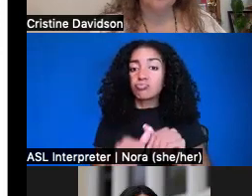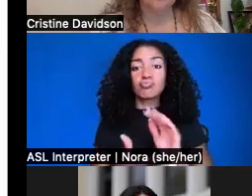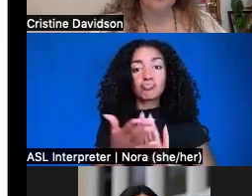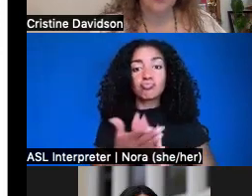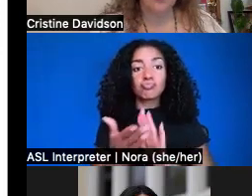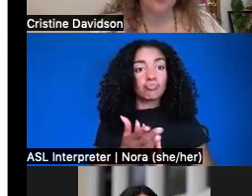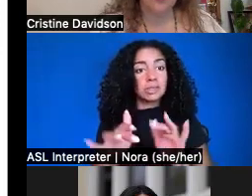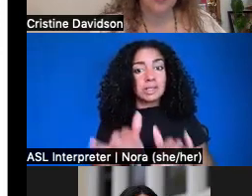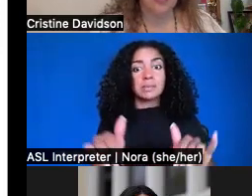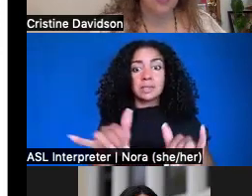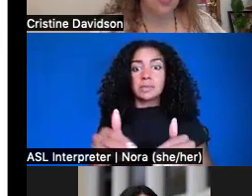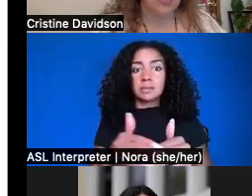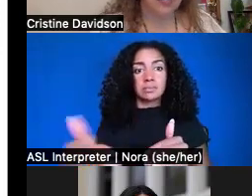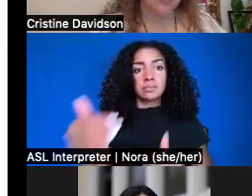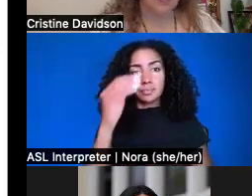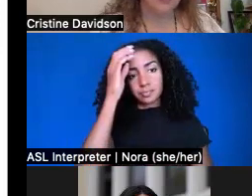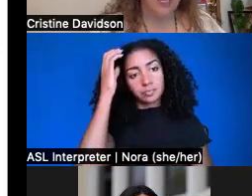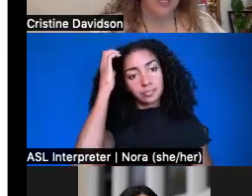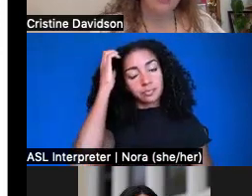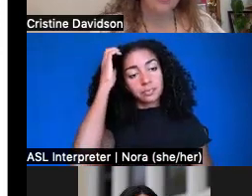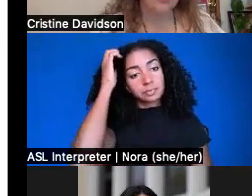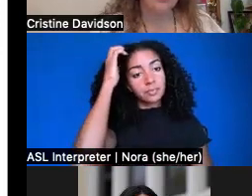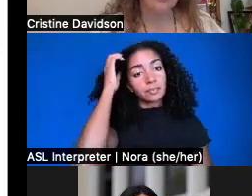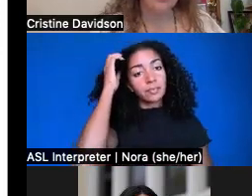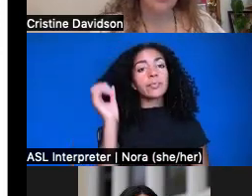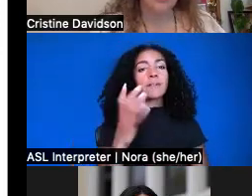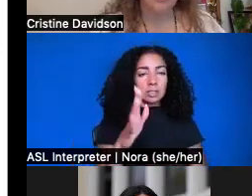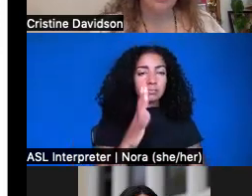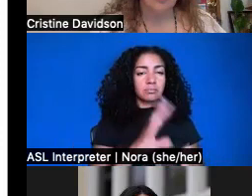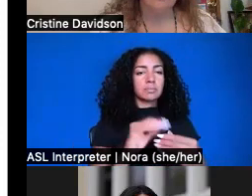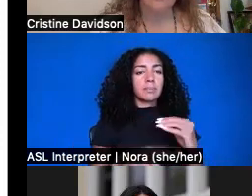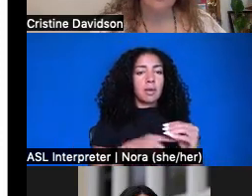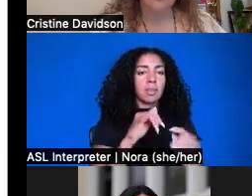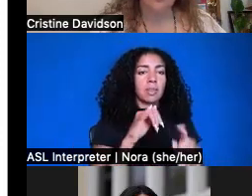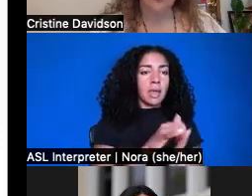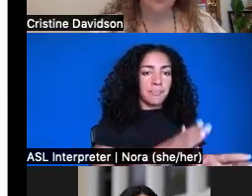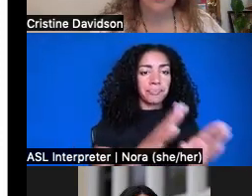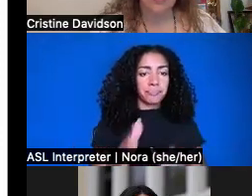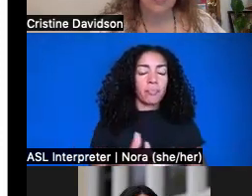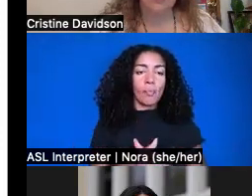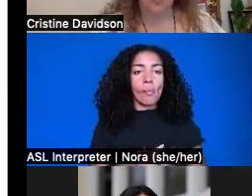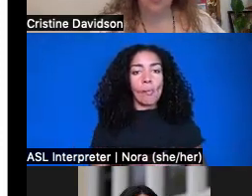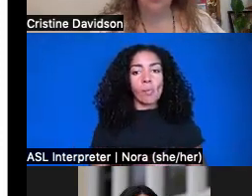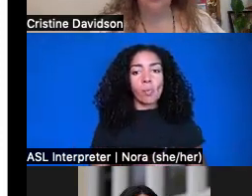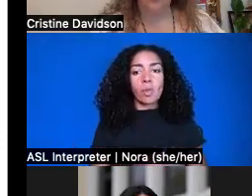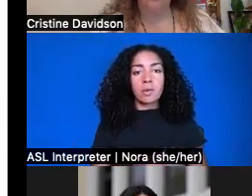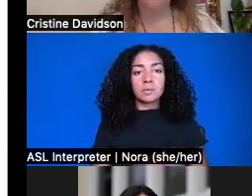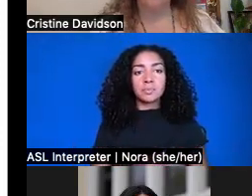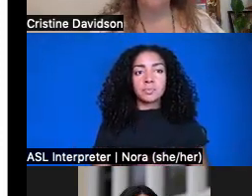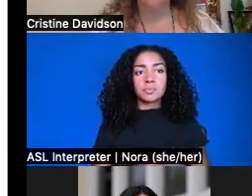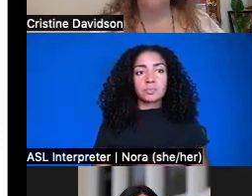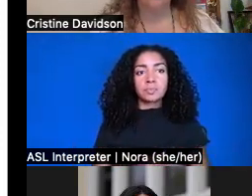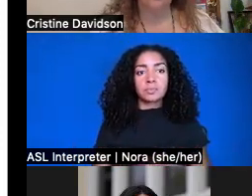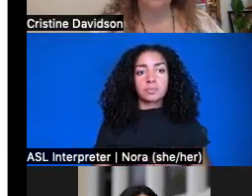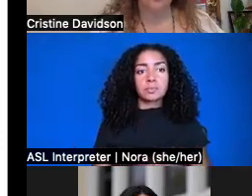Okay, I just talked about that. And these are, it's not that it's all